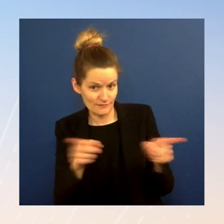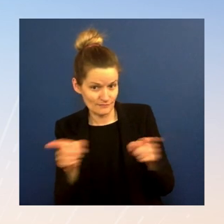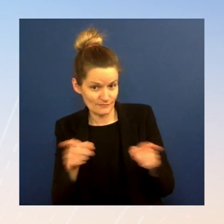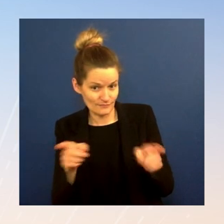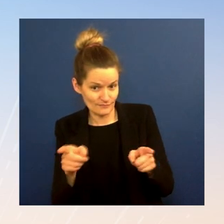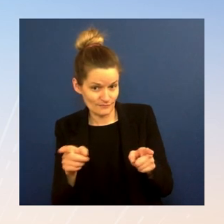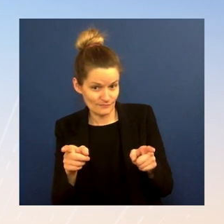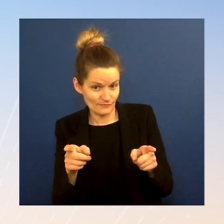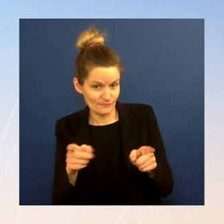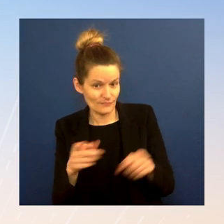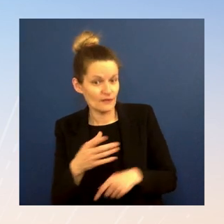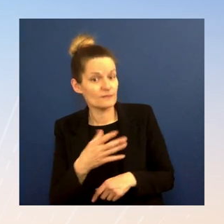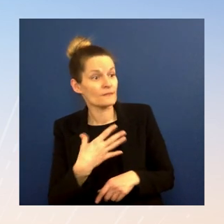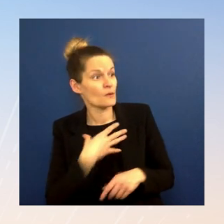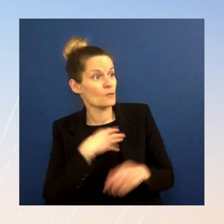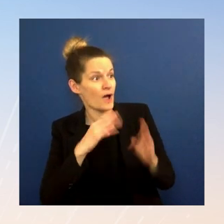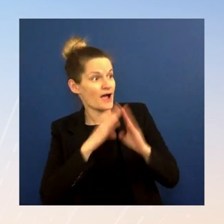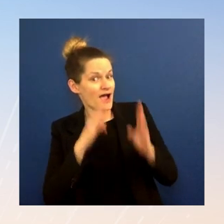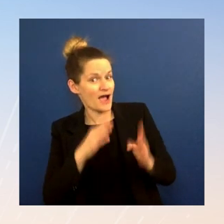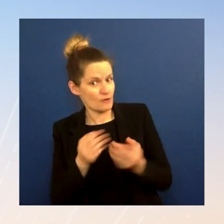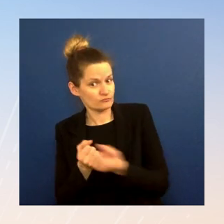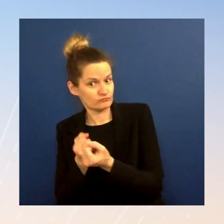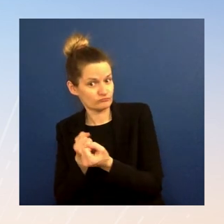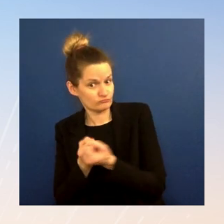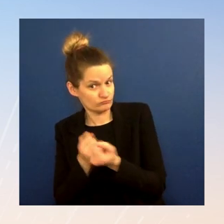negotiations, and